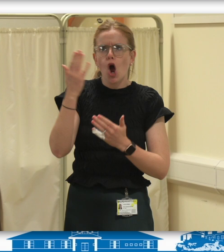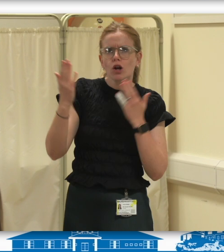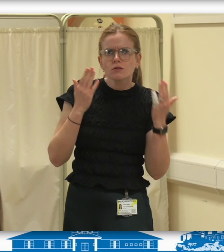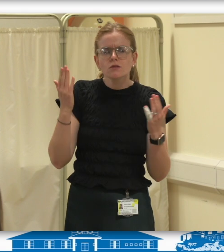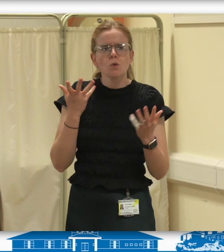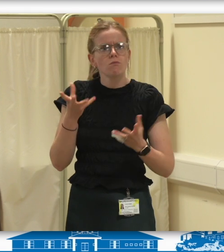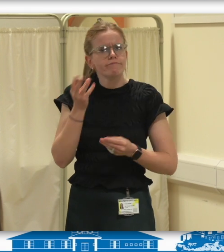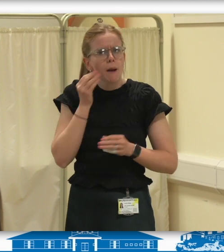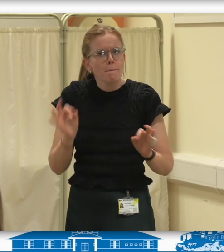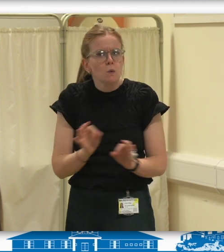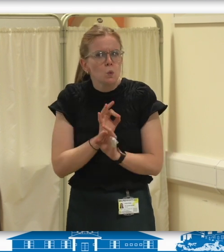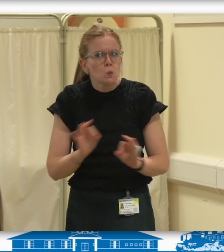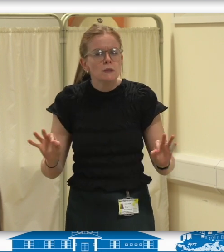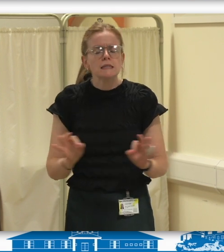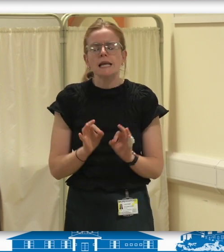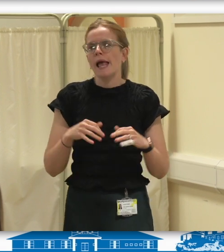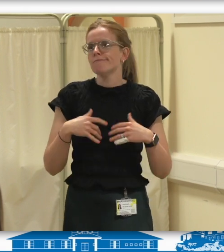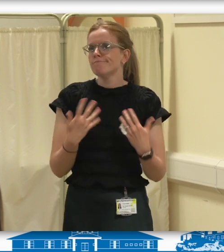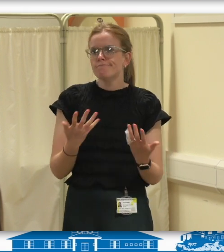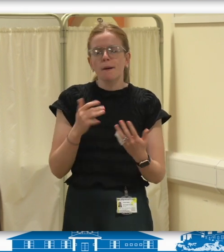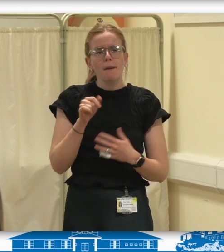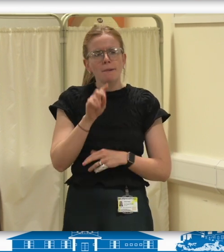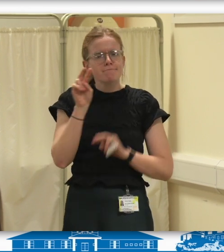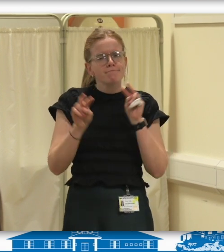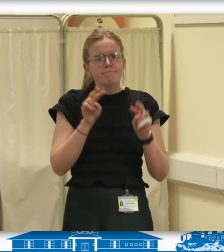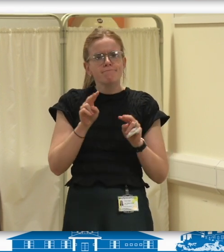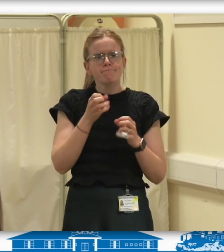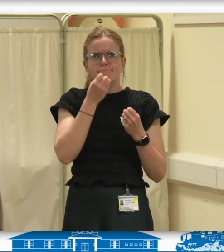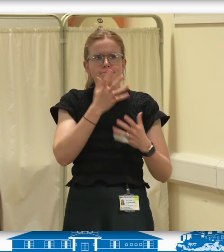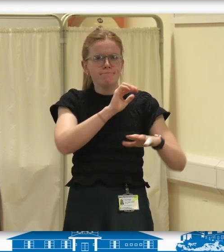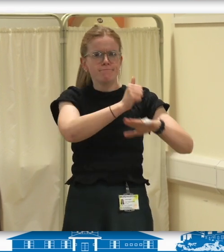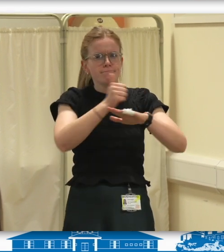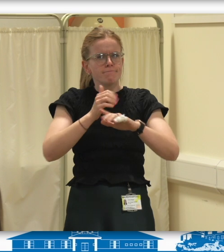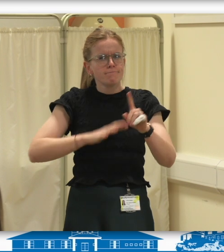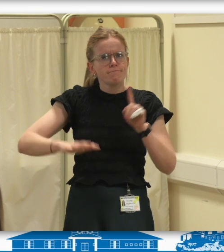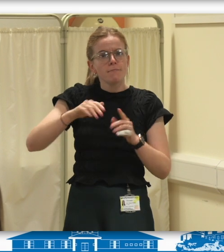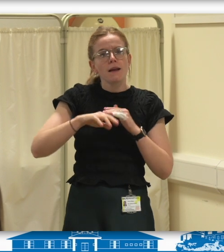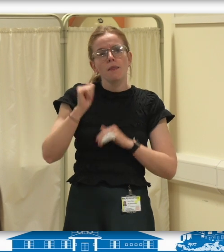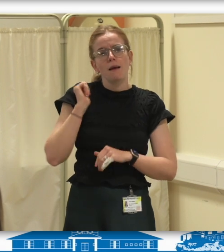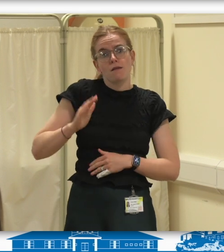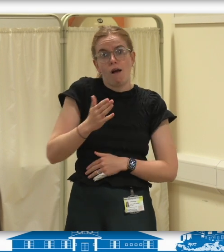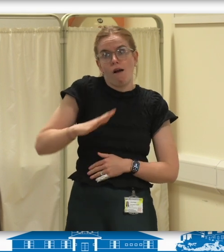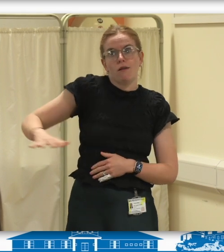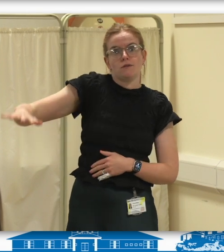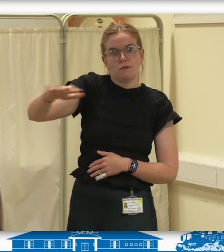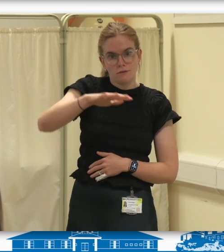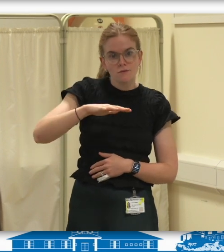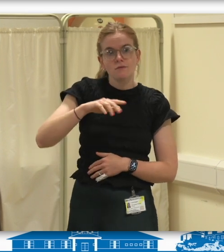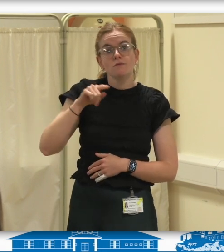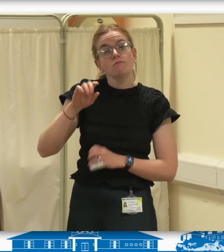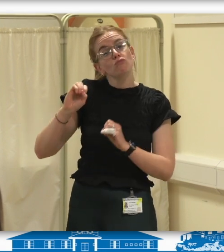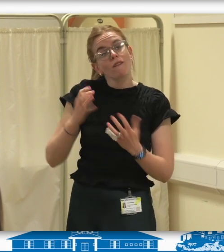heard music, or seen some of the great installations that we've got in the gardens. That's all provided